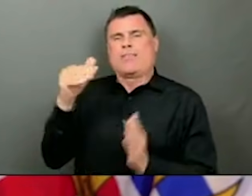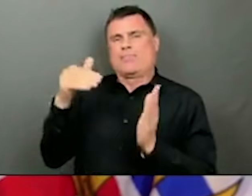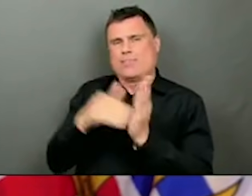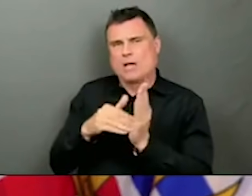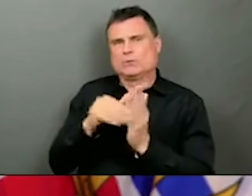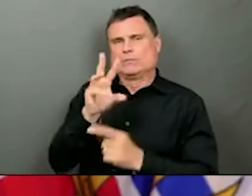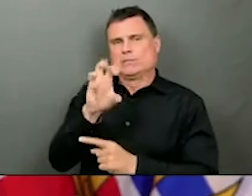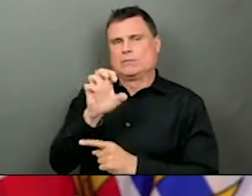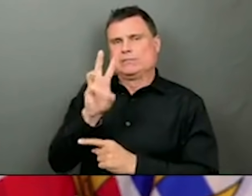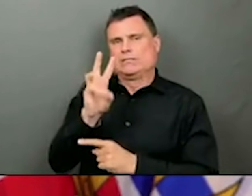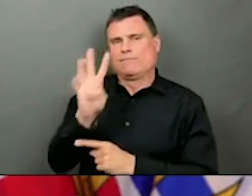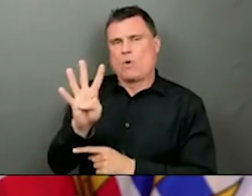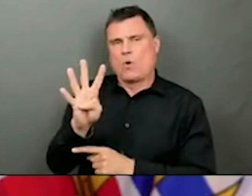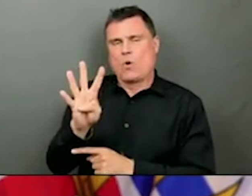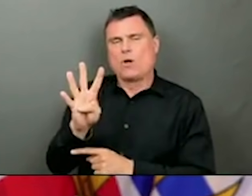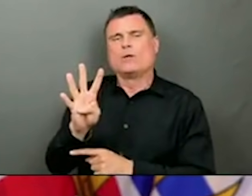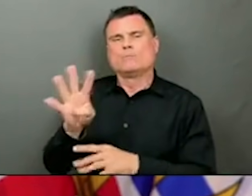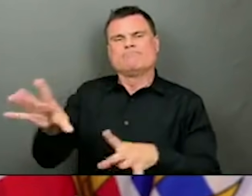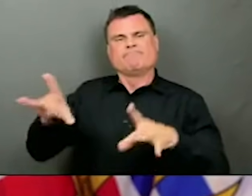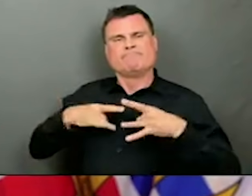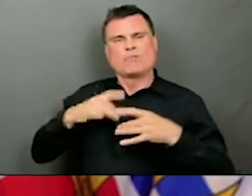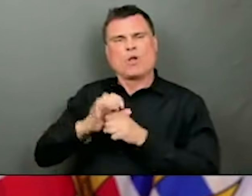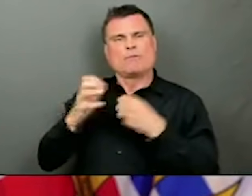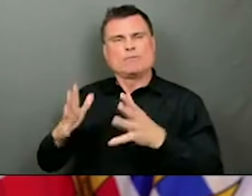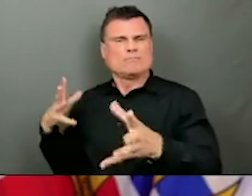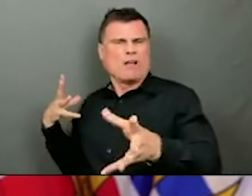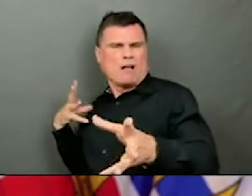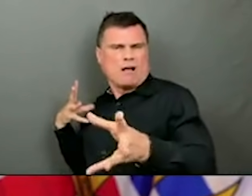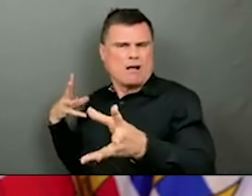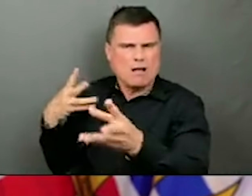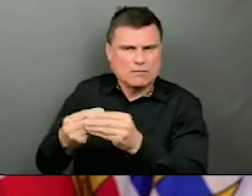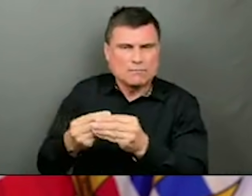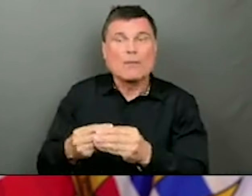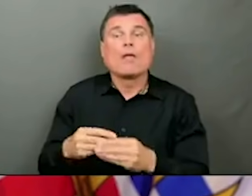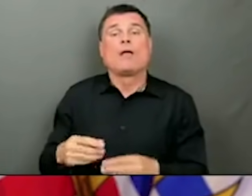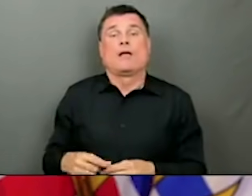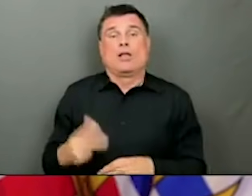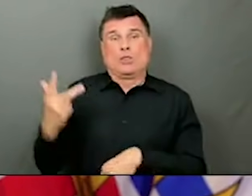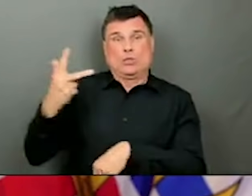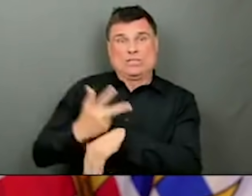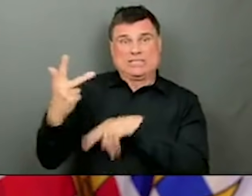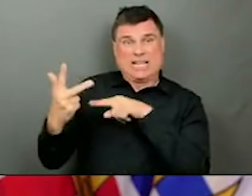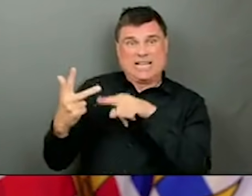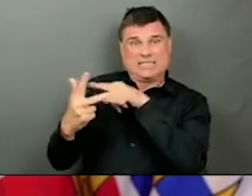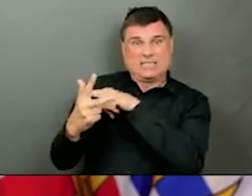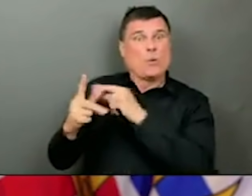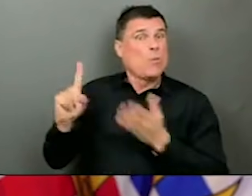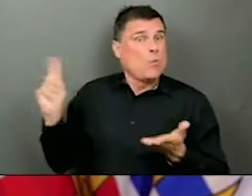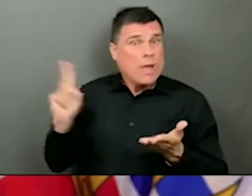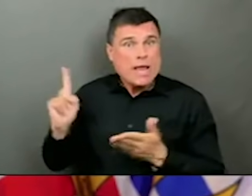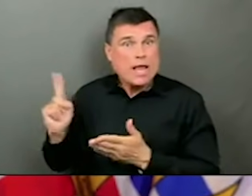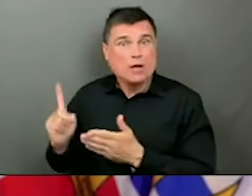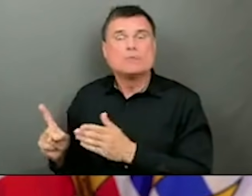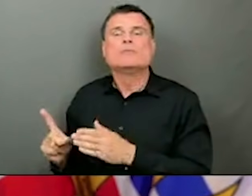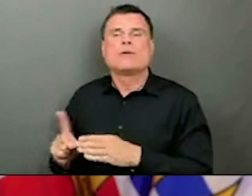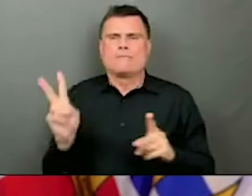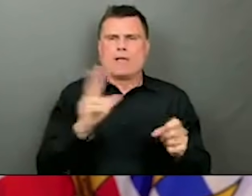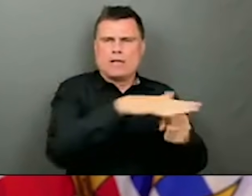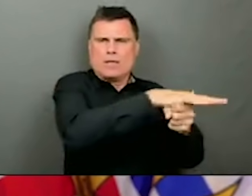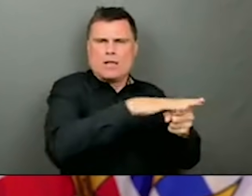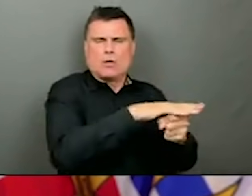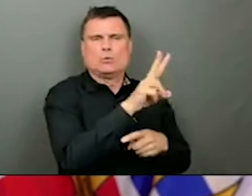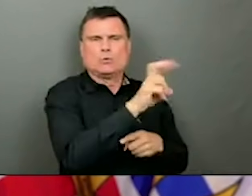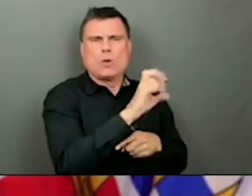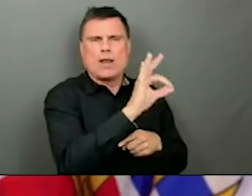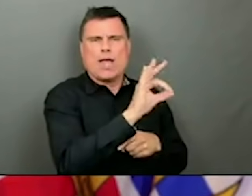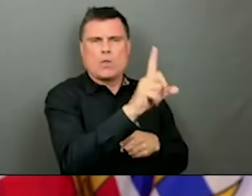139,664. Of the new cases this weekend, 291 were people in the Vancouver Coastal Health Region, 861 were